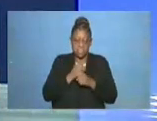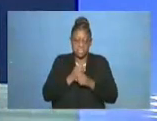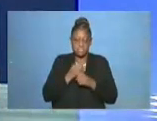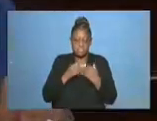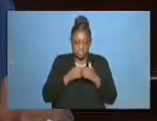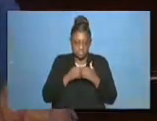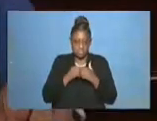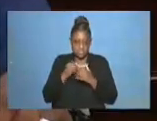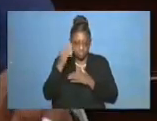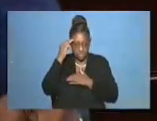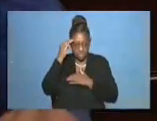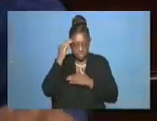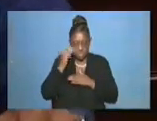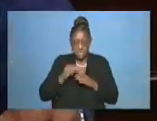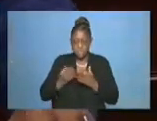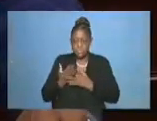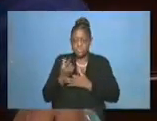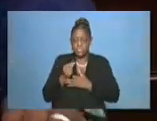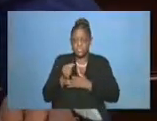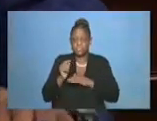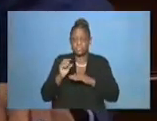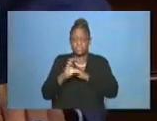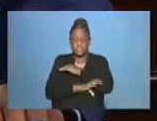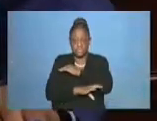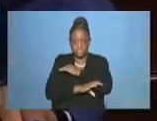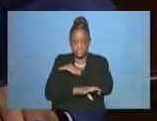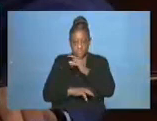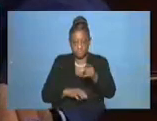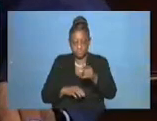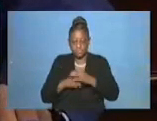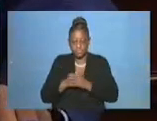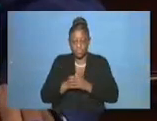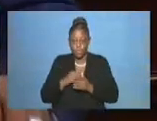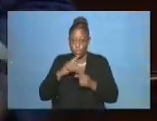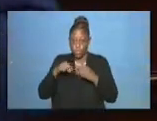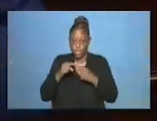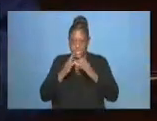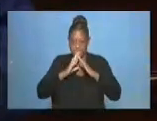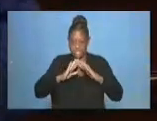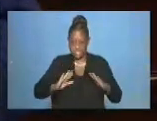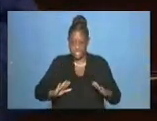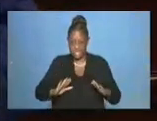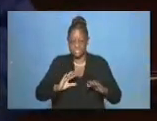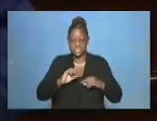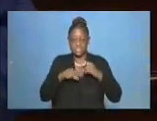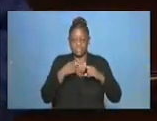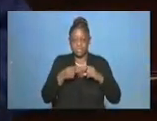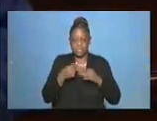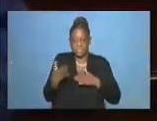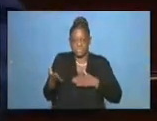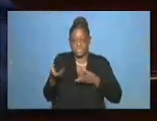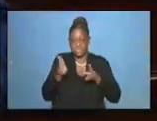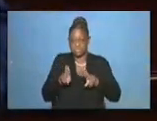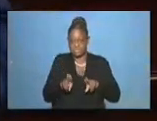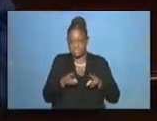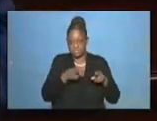country. Whenever there is a vacuum, a silence or an absence of explanation or putting in